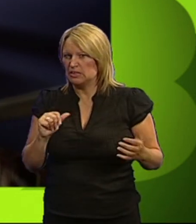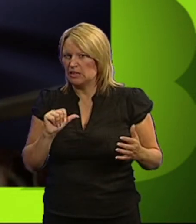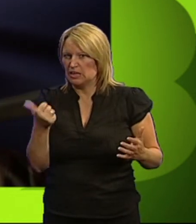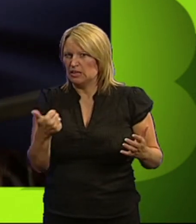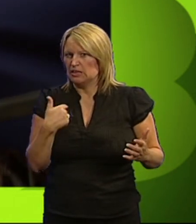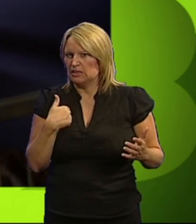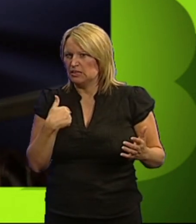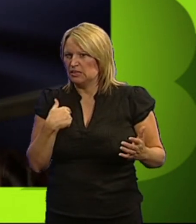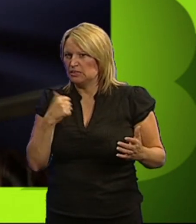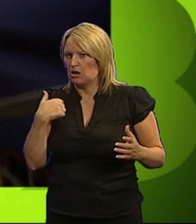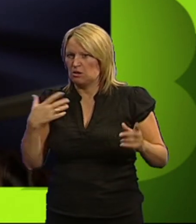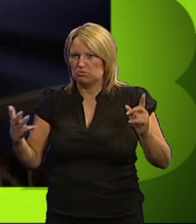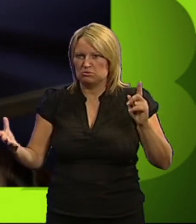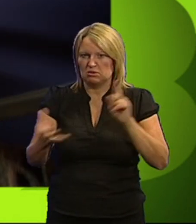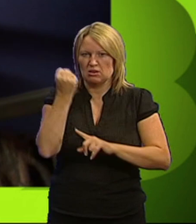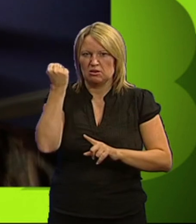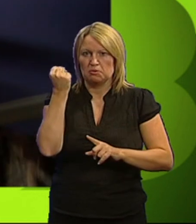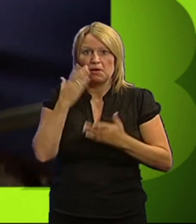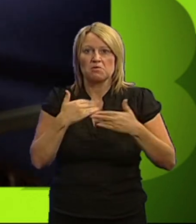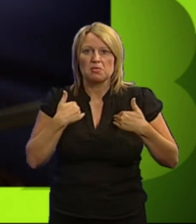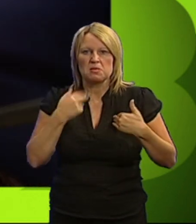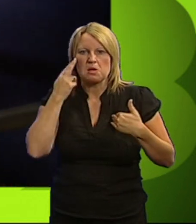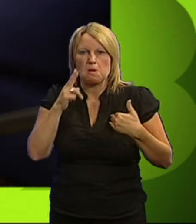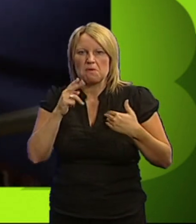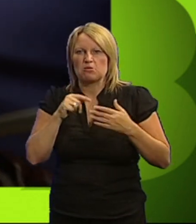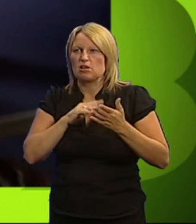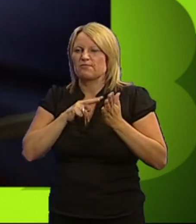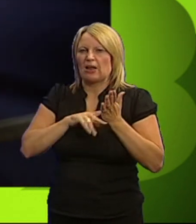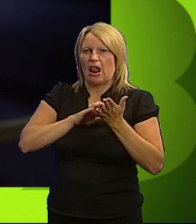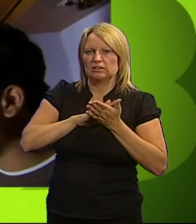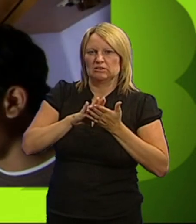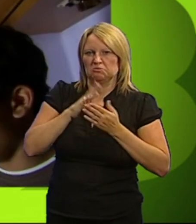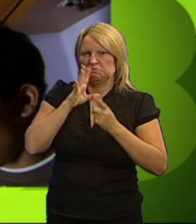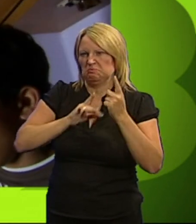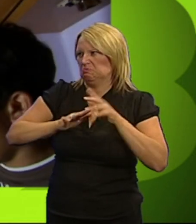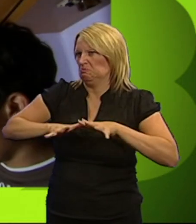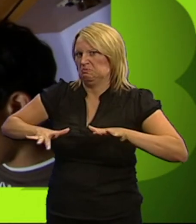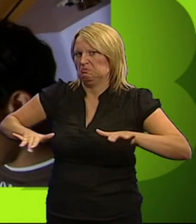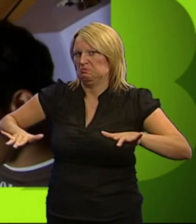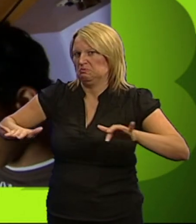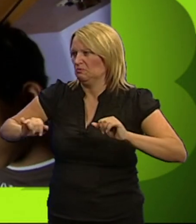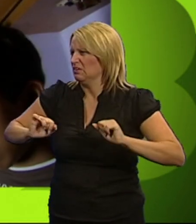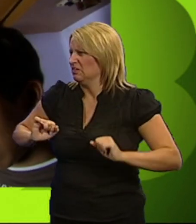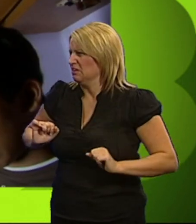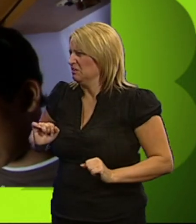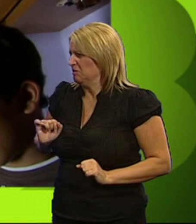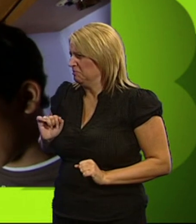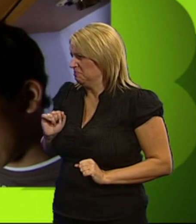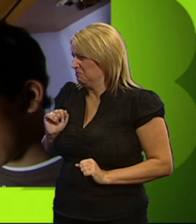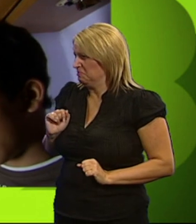time, I will triumph. Believe me, Jono, the name of Van Helsing will be spread far and